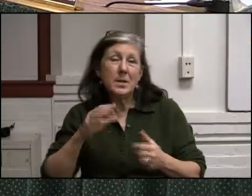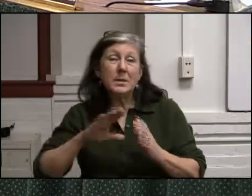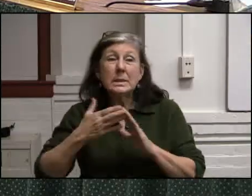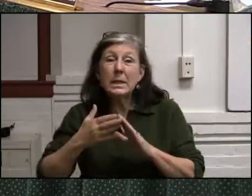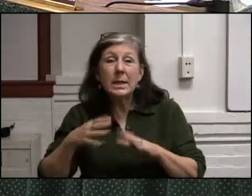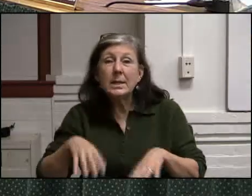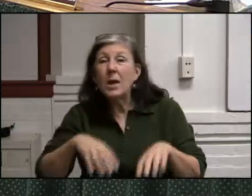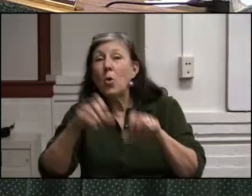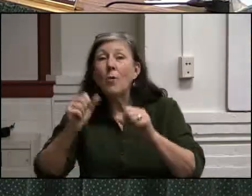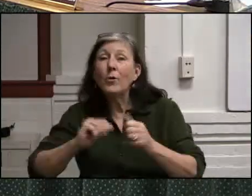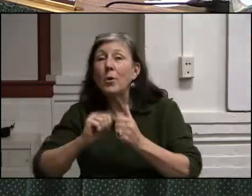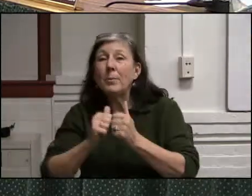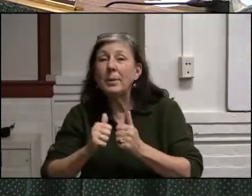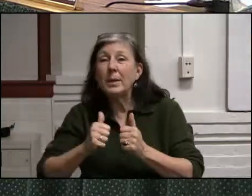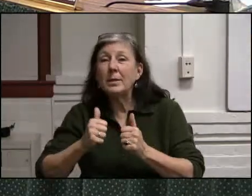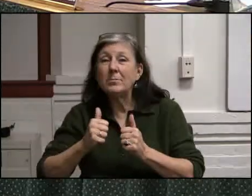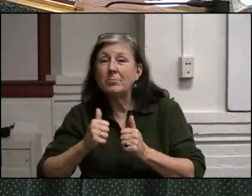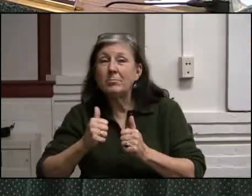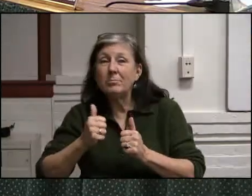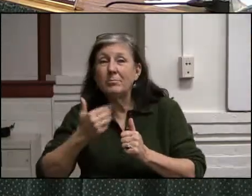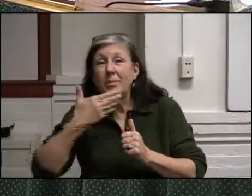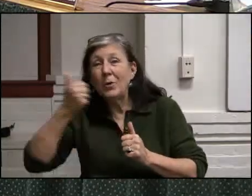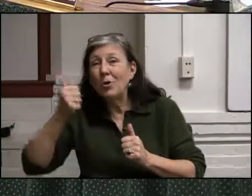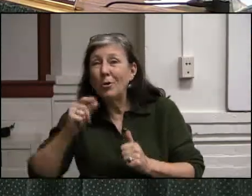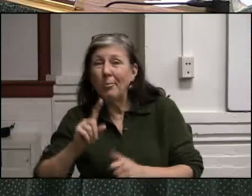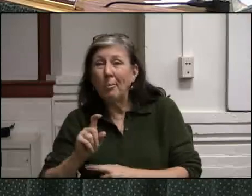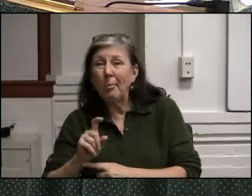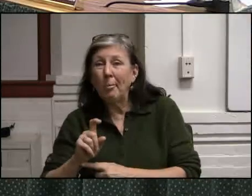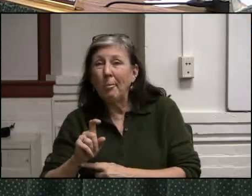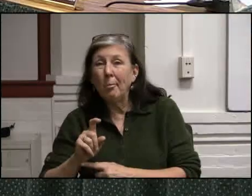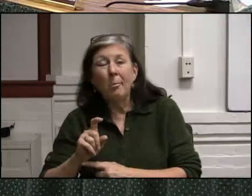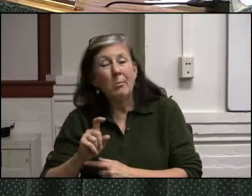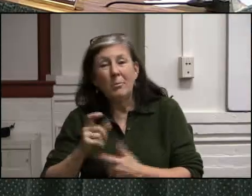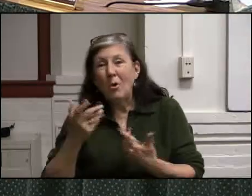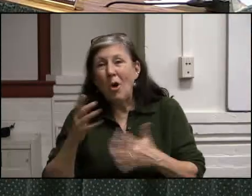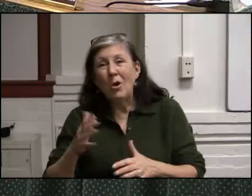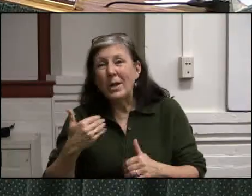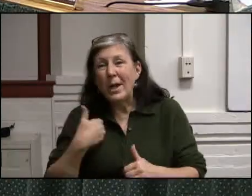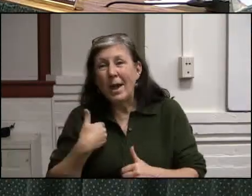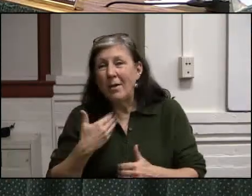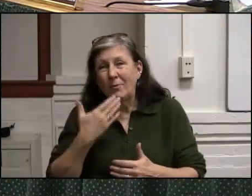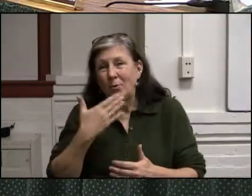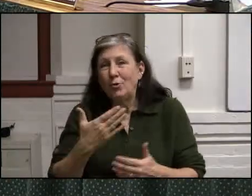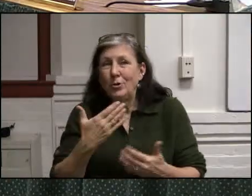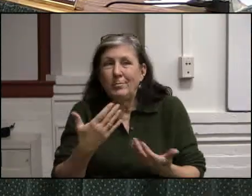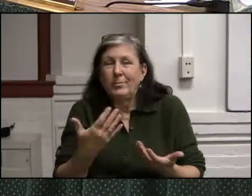would compete favorably, because they've got such tremendous resources internationally.